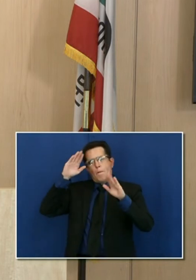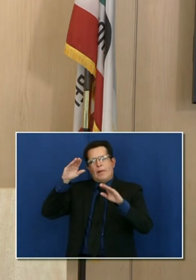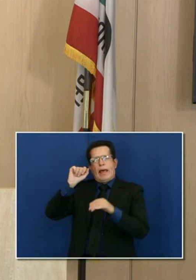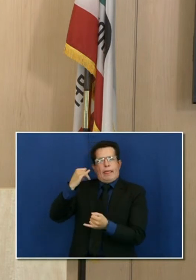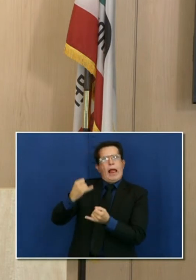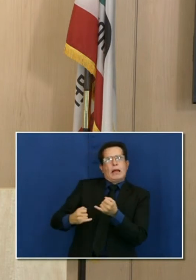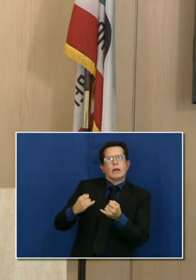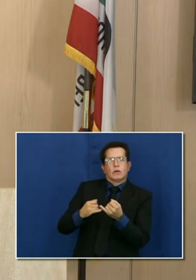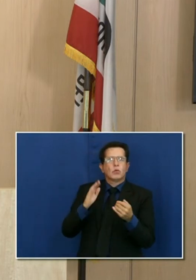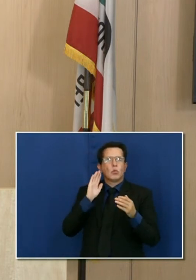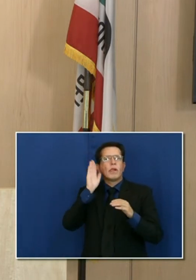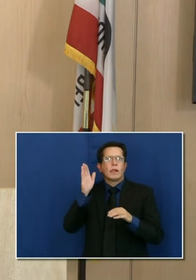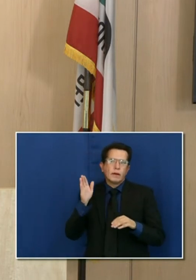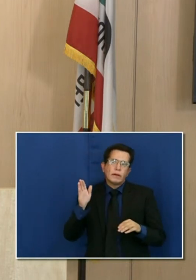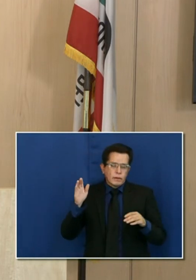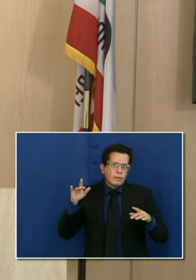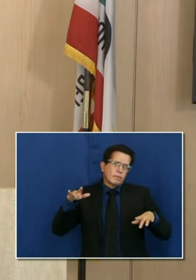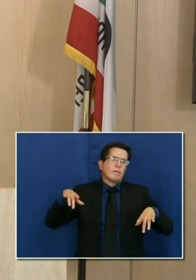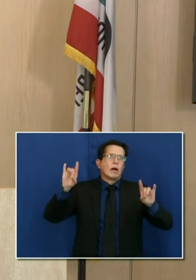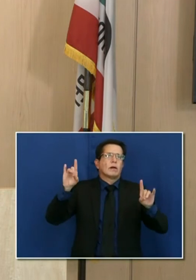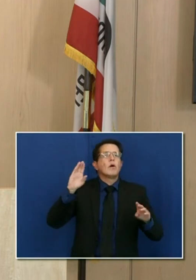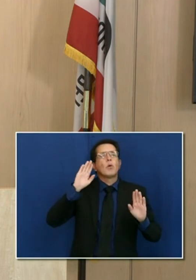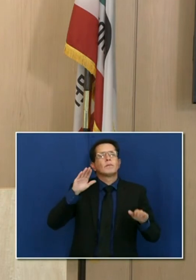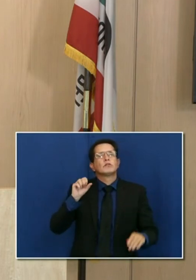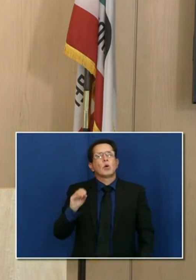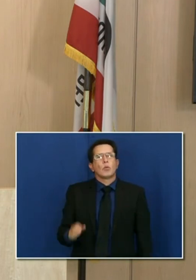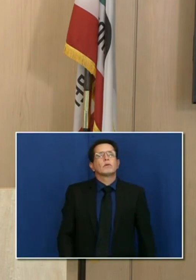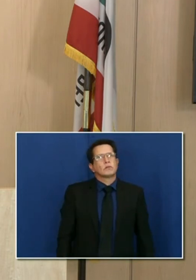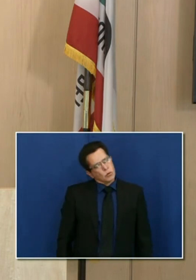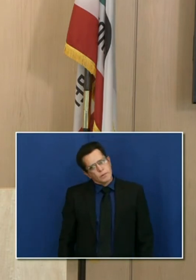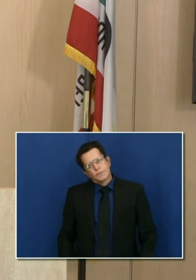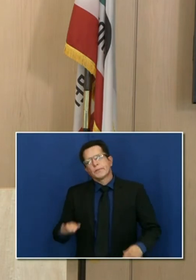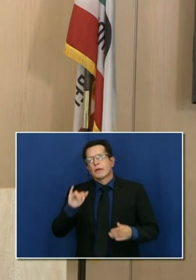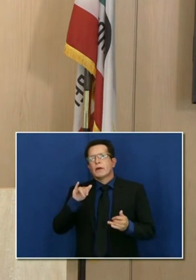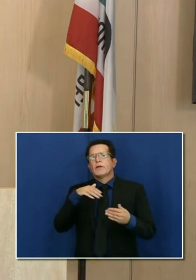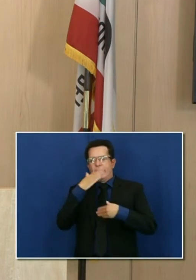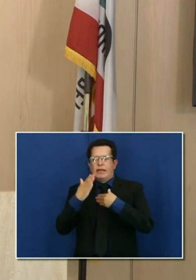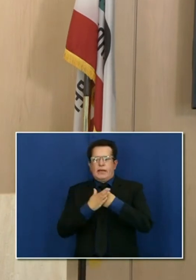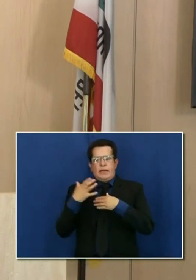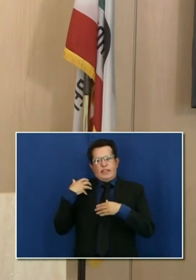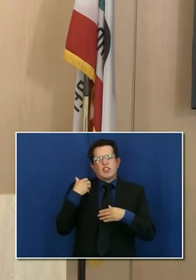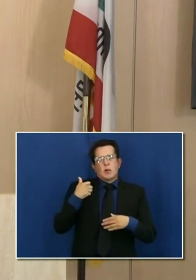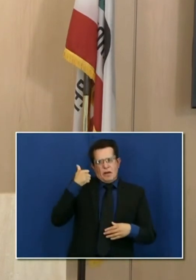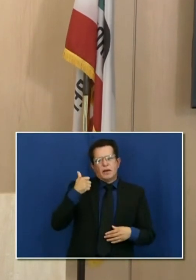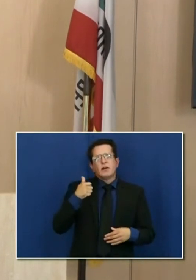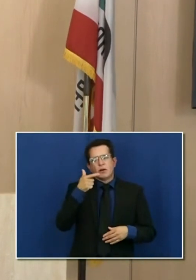tunnel. Now please welcome back to the podium Chairman Greg Cox. Thank you.